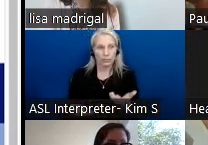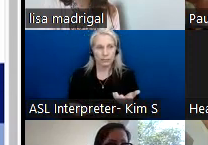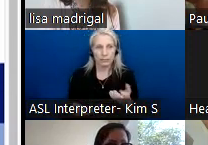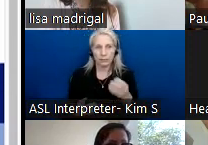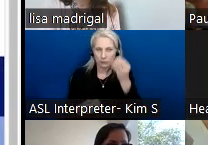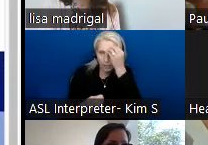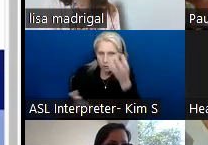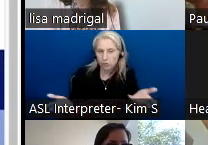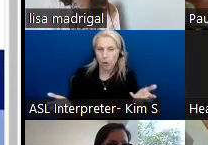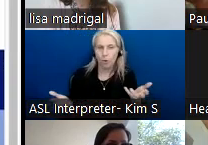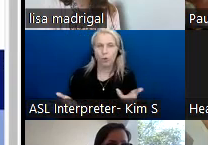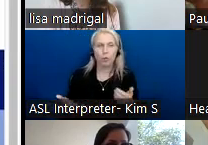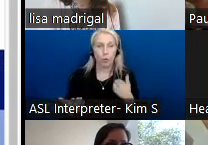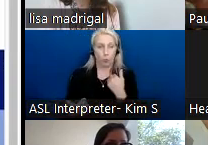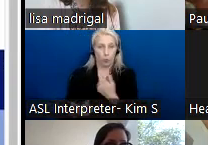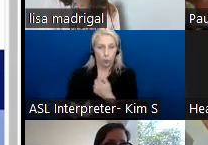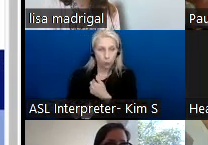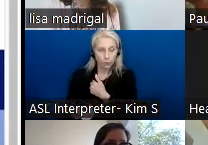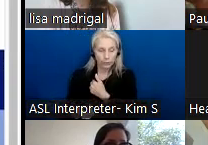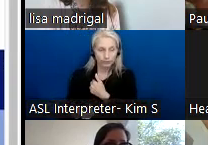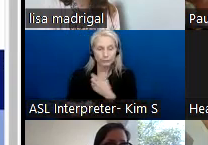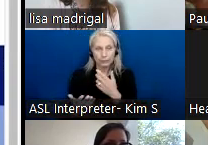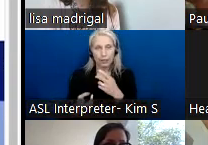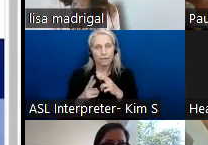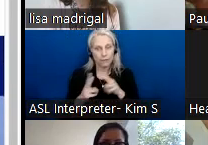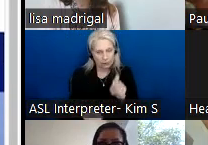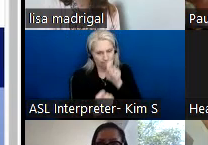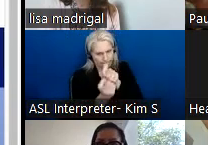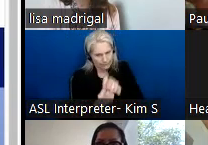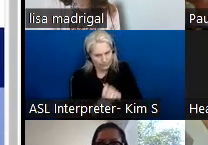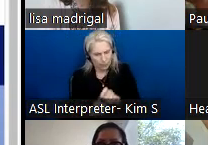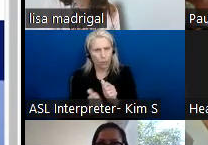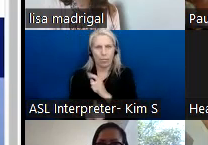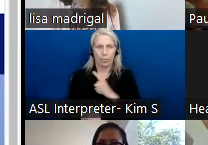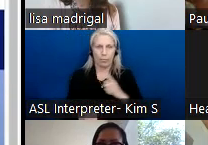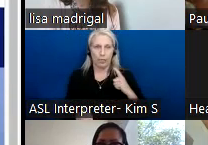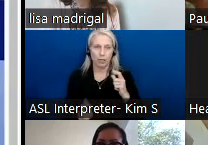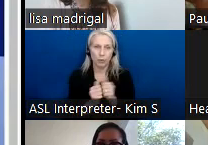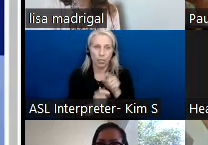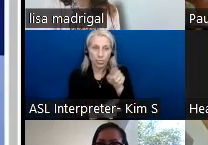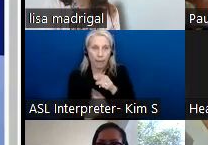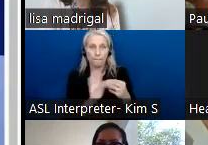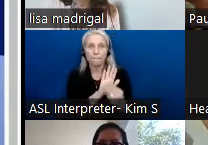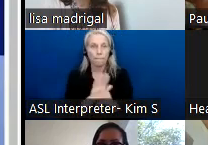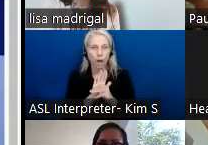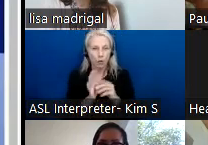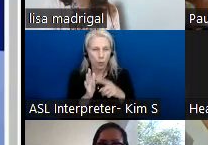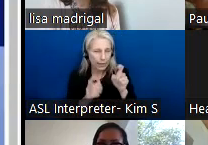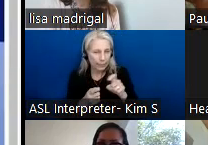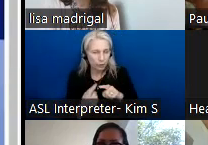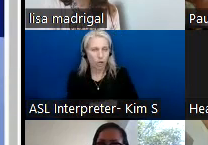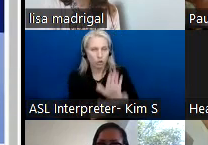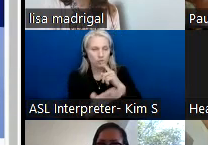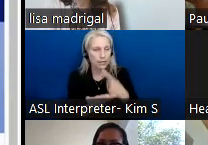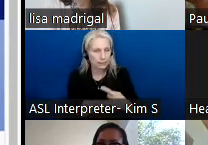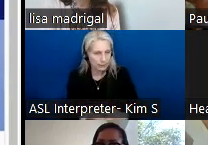to know that it was very prescriptive in the legislation in terms of what this module needed to address